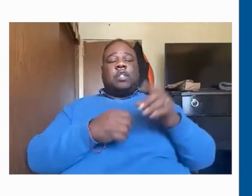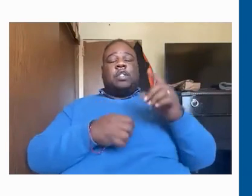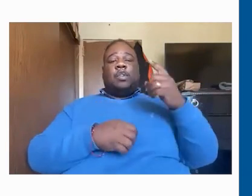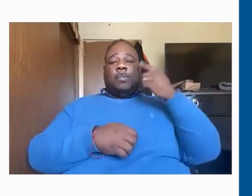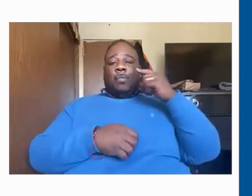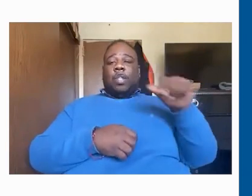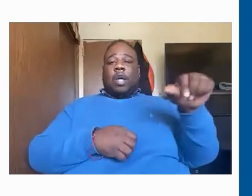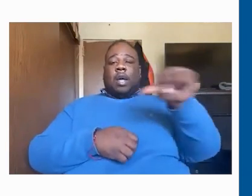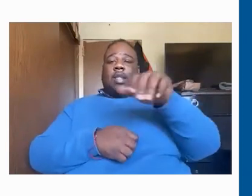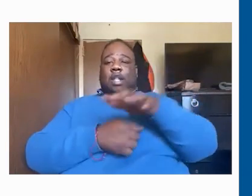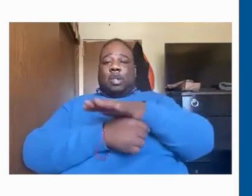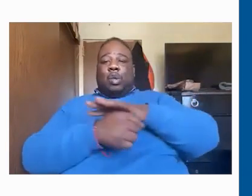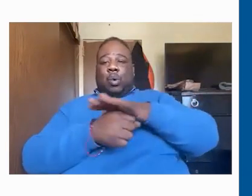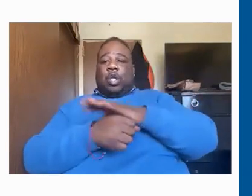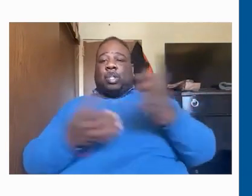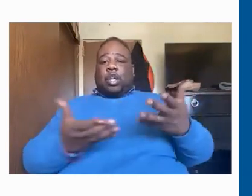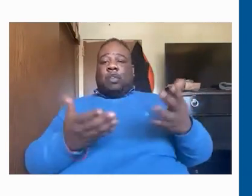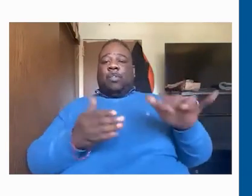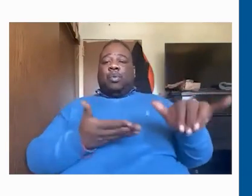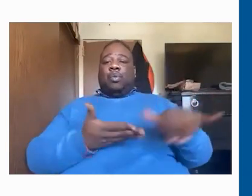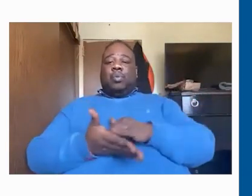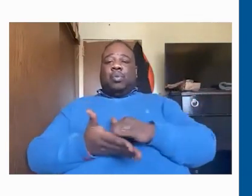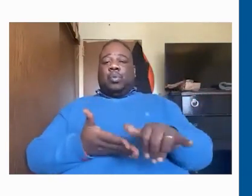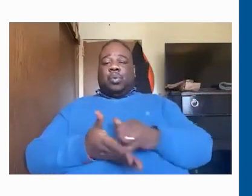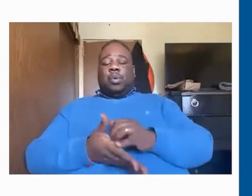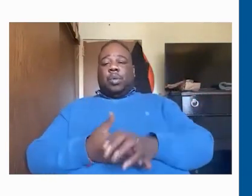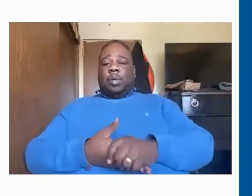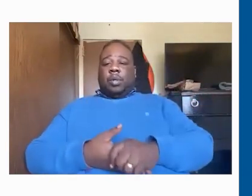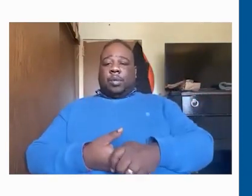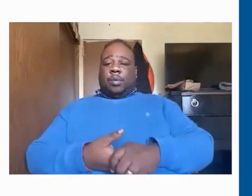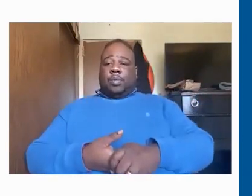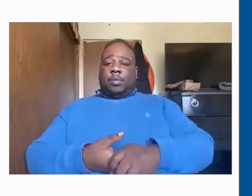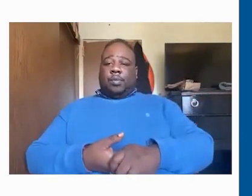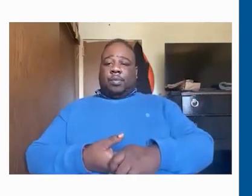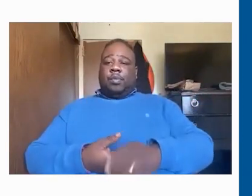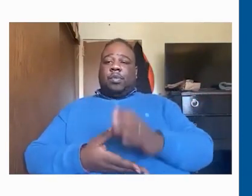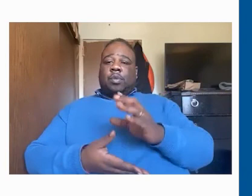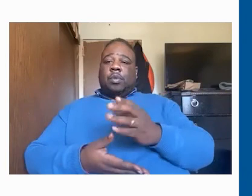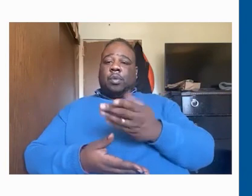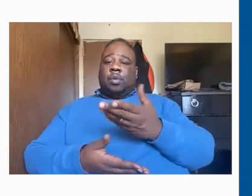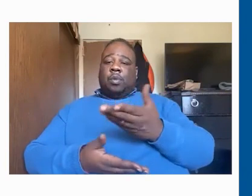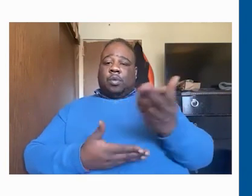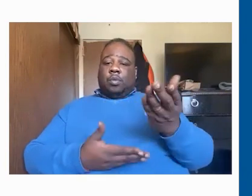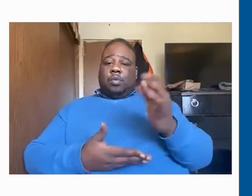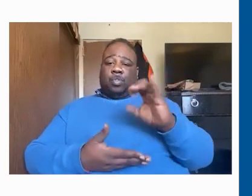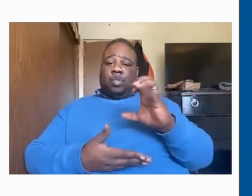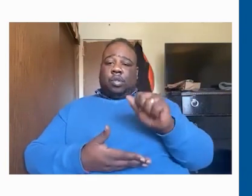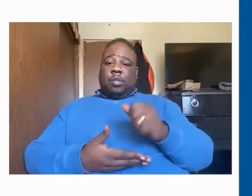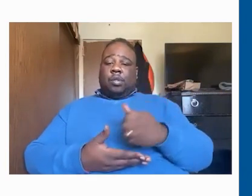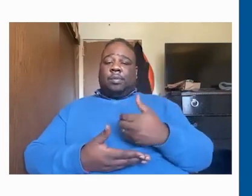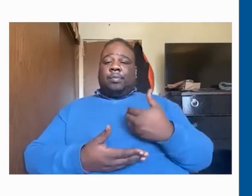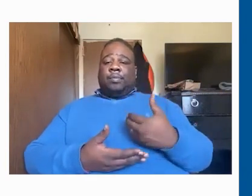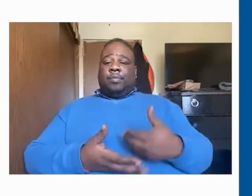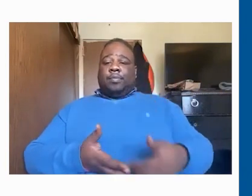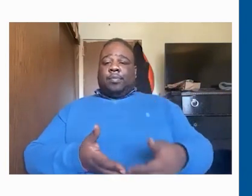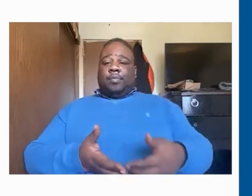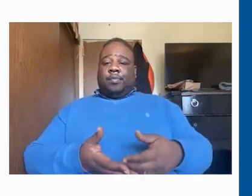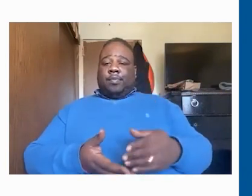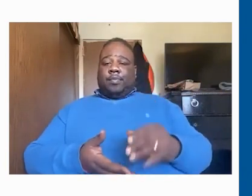more question. Jessica, you want to read that one off since it's your friend? Taka, hi